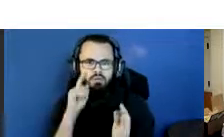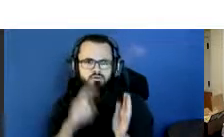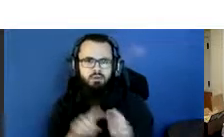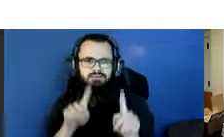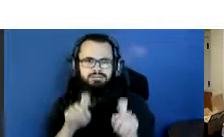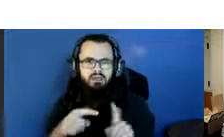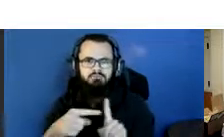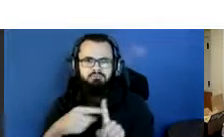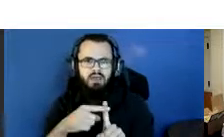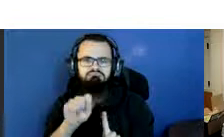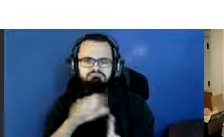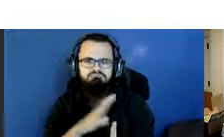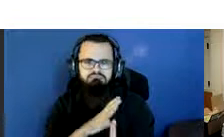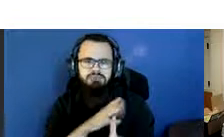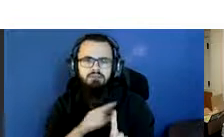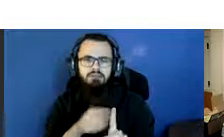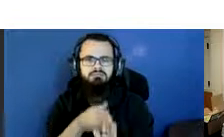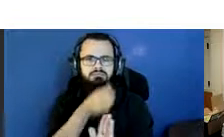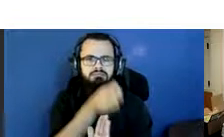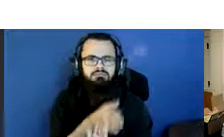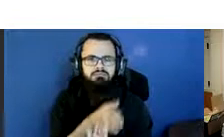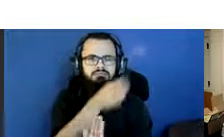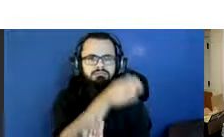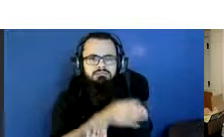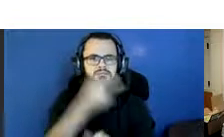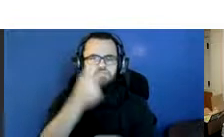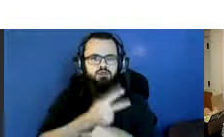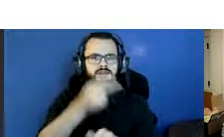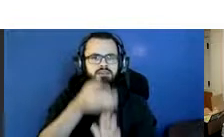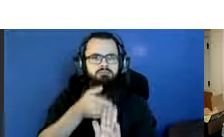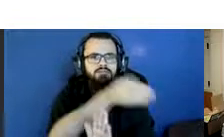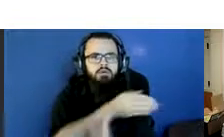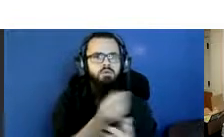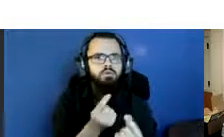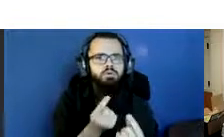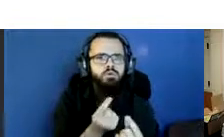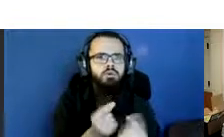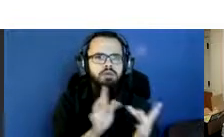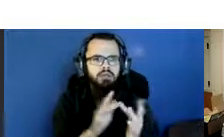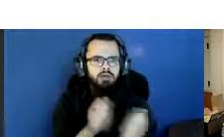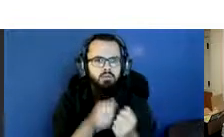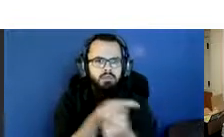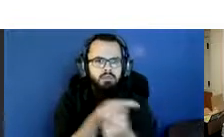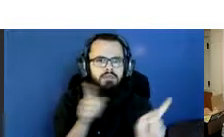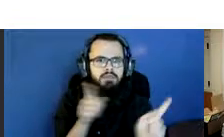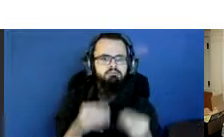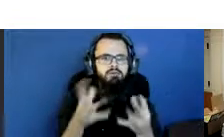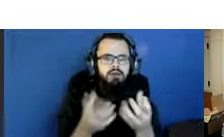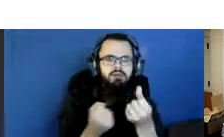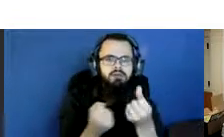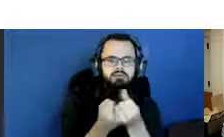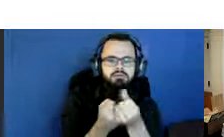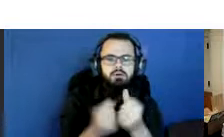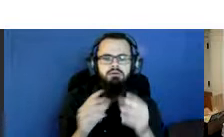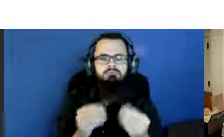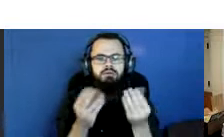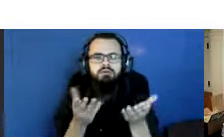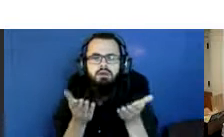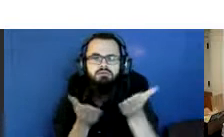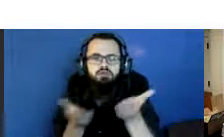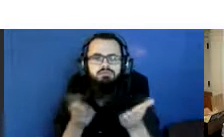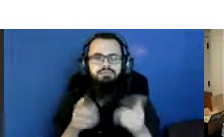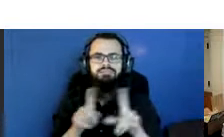that we can identify the folks that might be impacted and then get to them, right? Be able to provide them support and services while they're quarantining